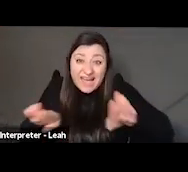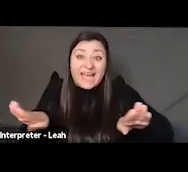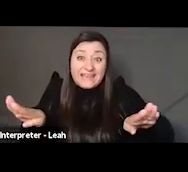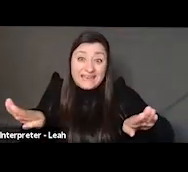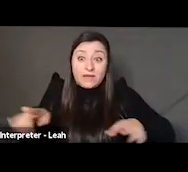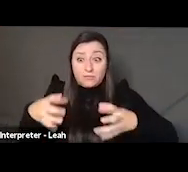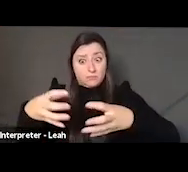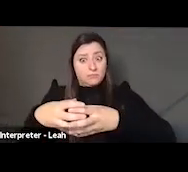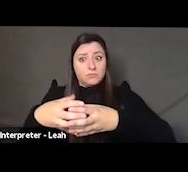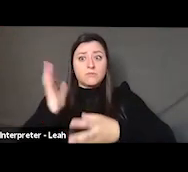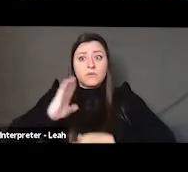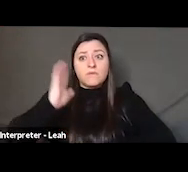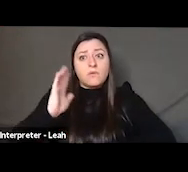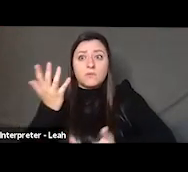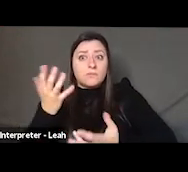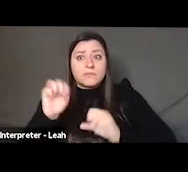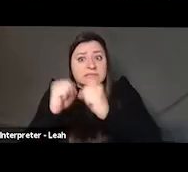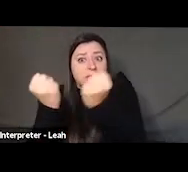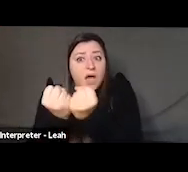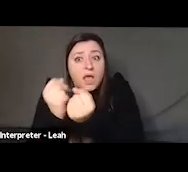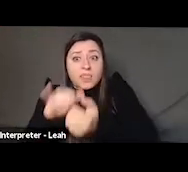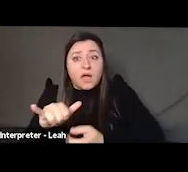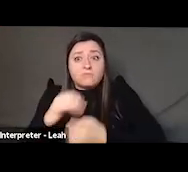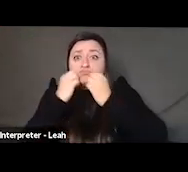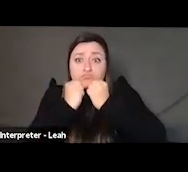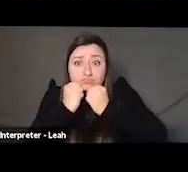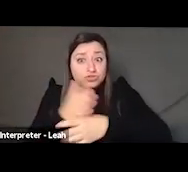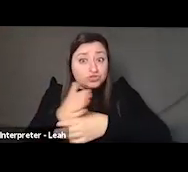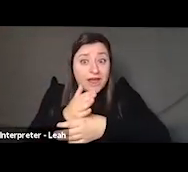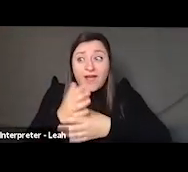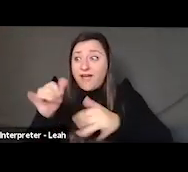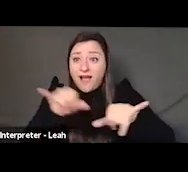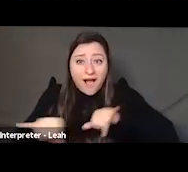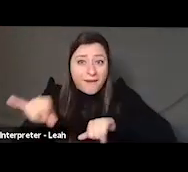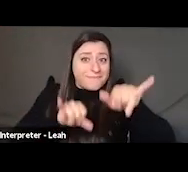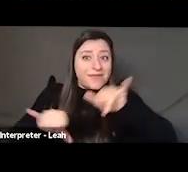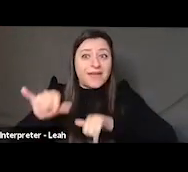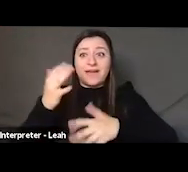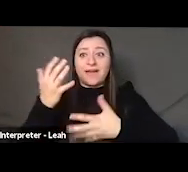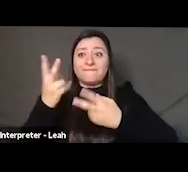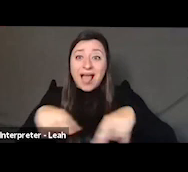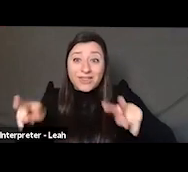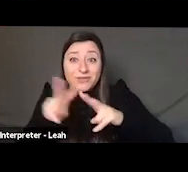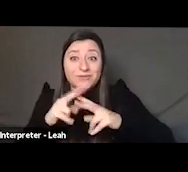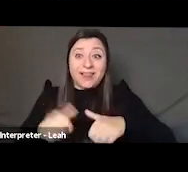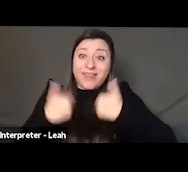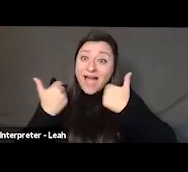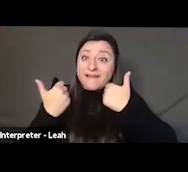once a society that shared a lot of common factors, values, and